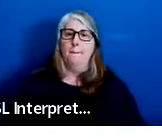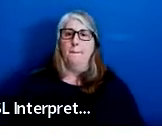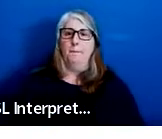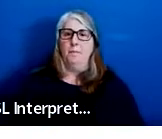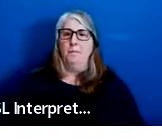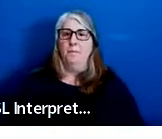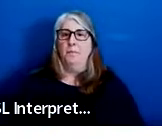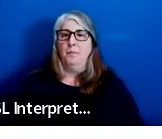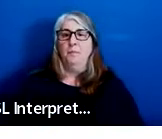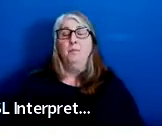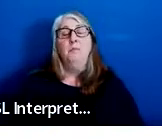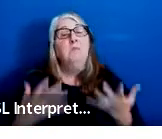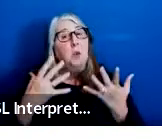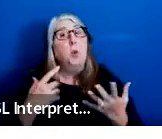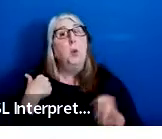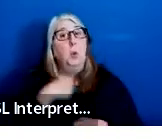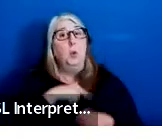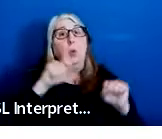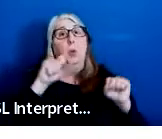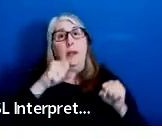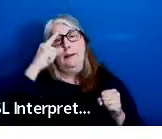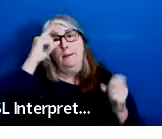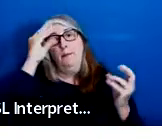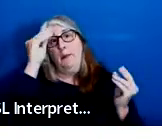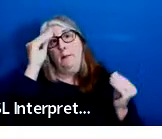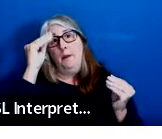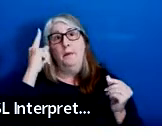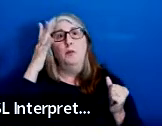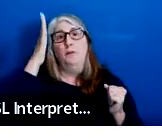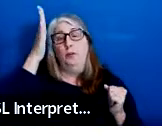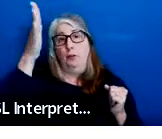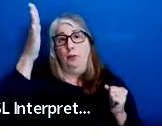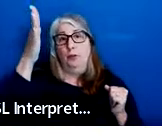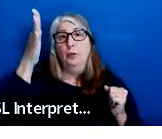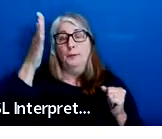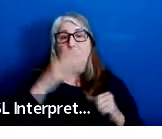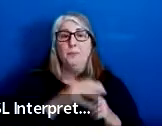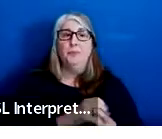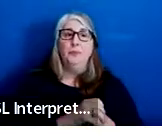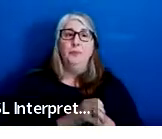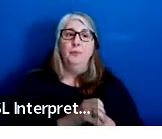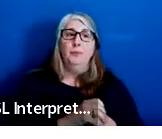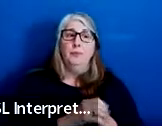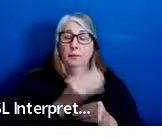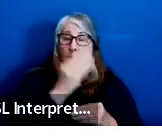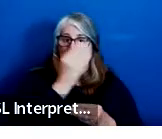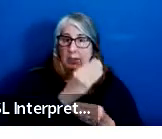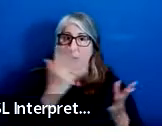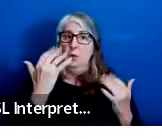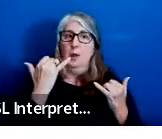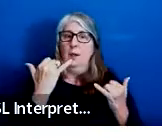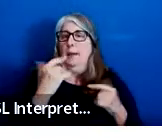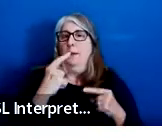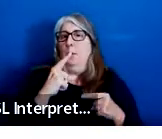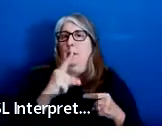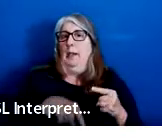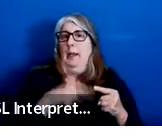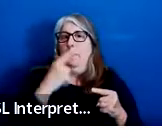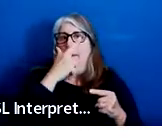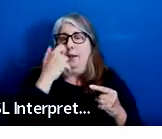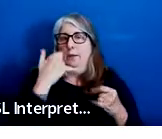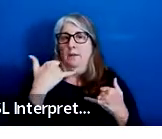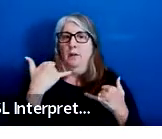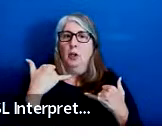We can definitely take that under consideration for future products. I will say that at this point, we can't have them because of our